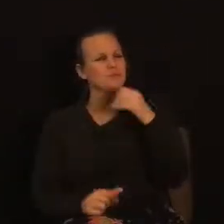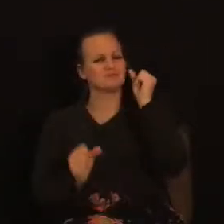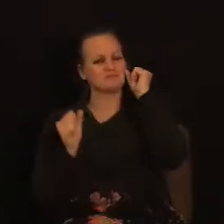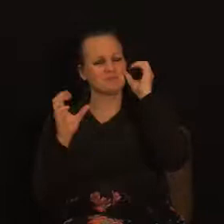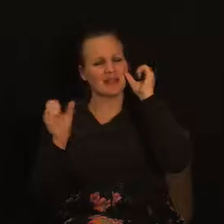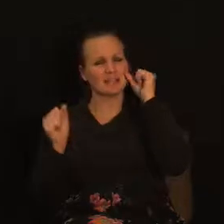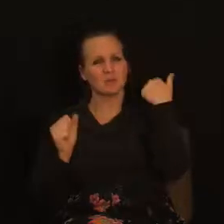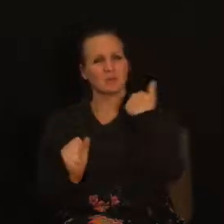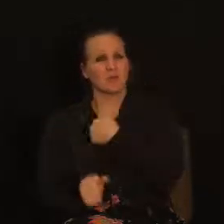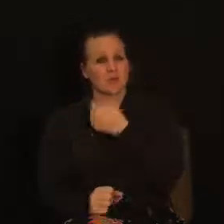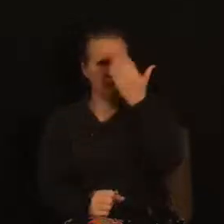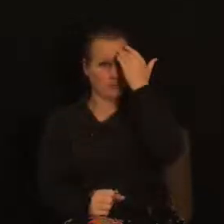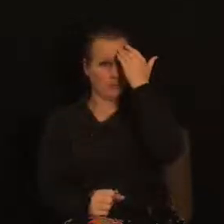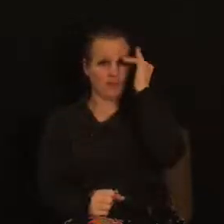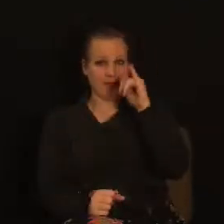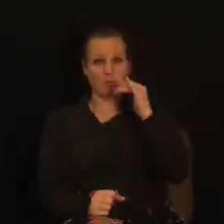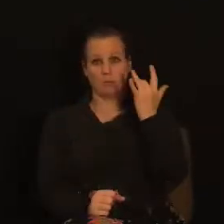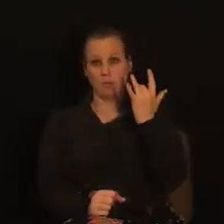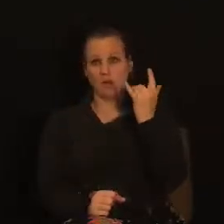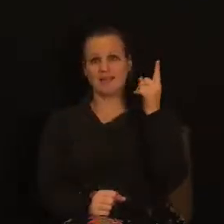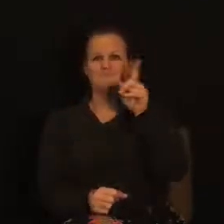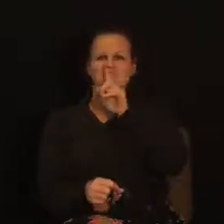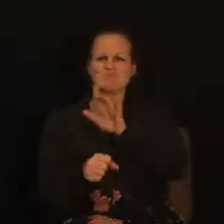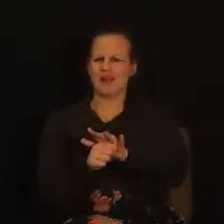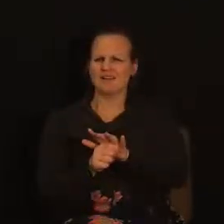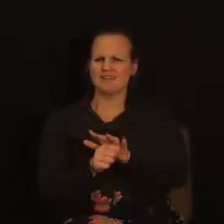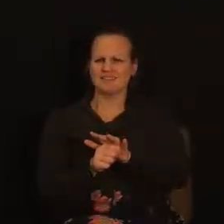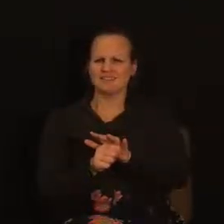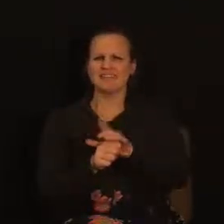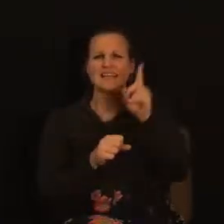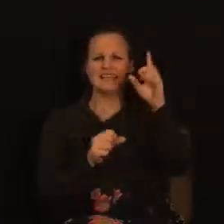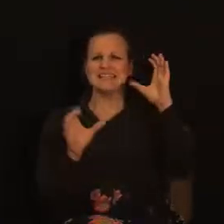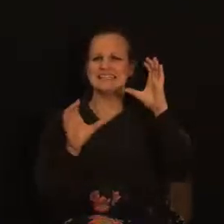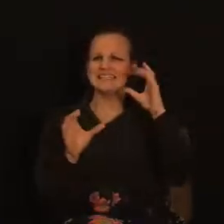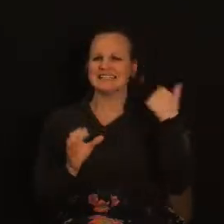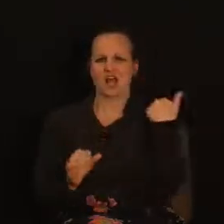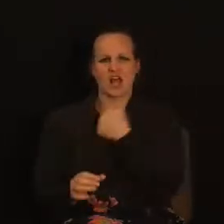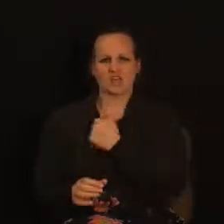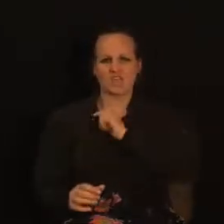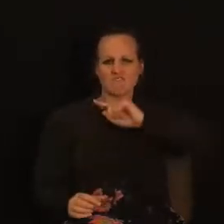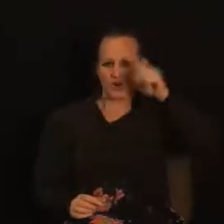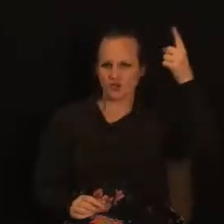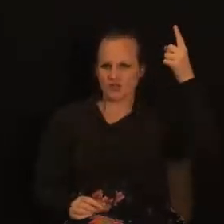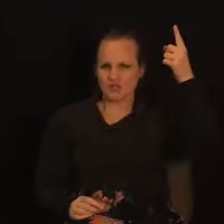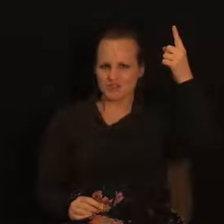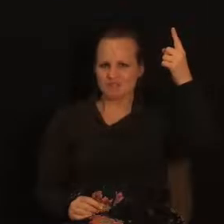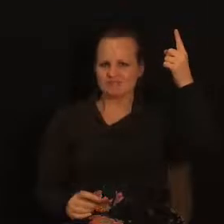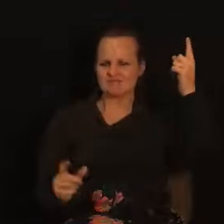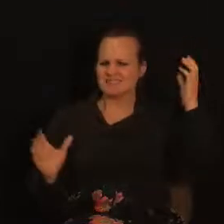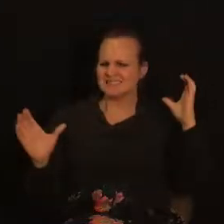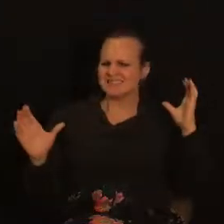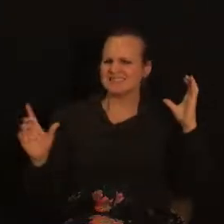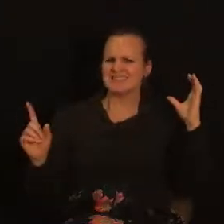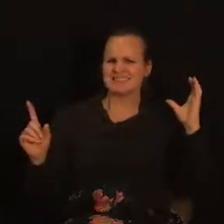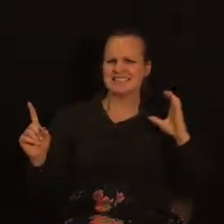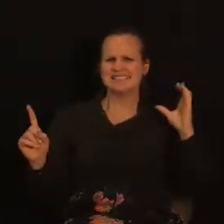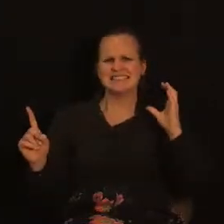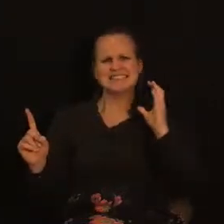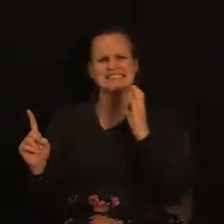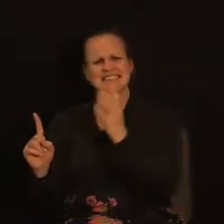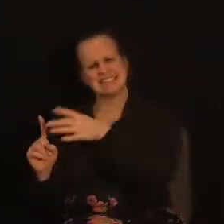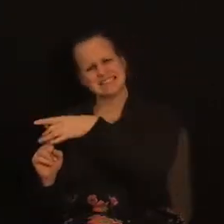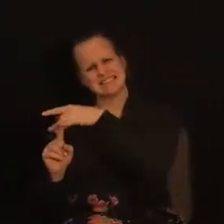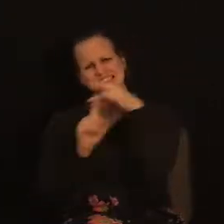this because he promises it, but also because he's the one who seeks us first. You know, it's amazing. There's a ton of